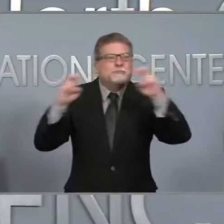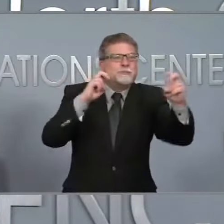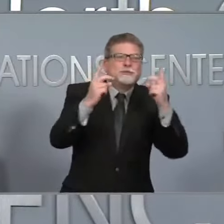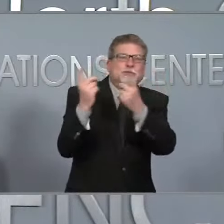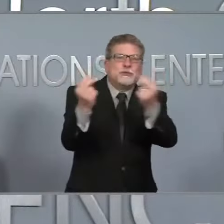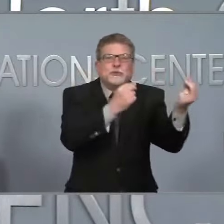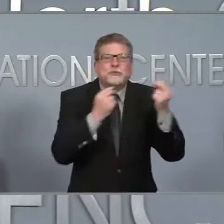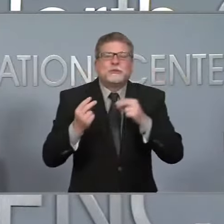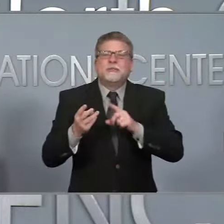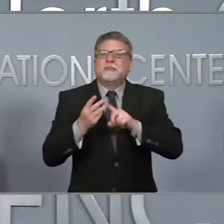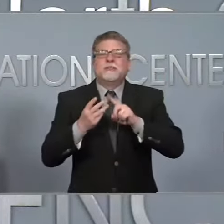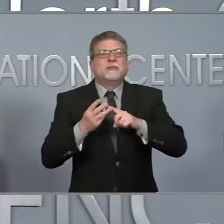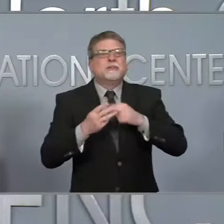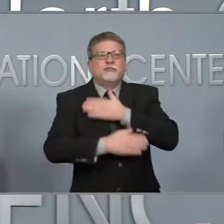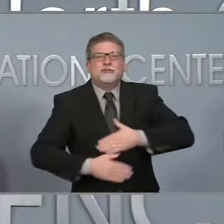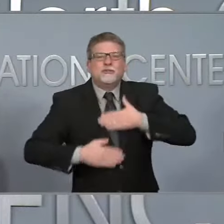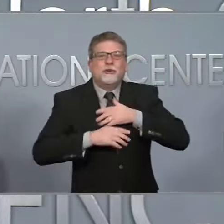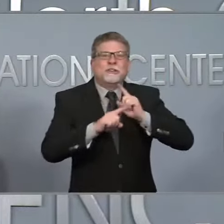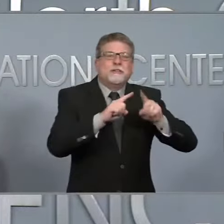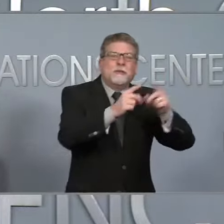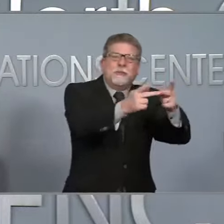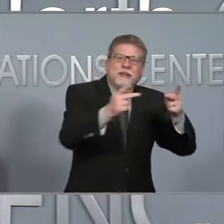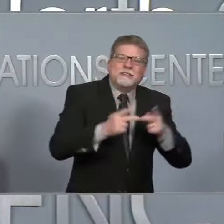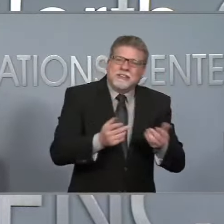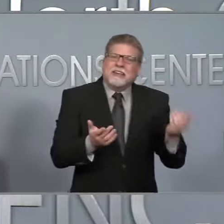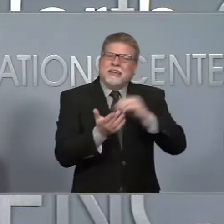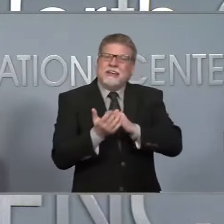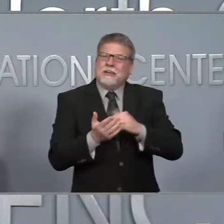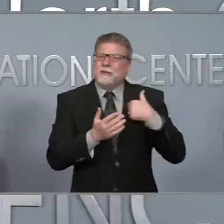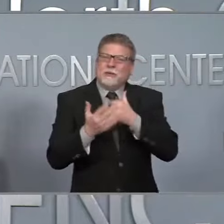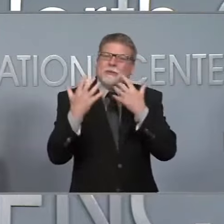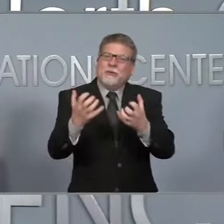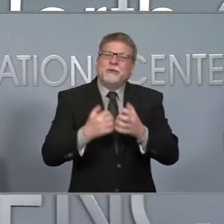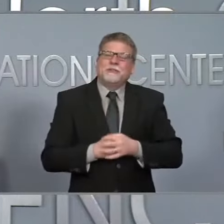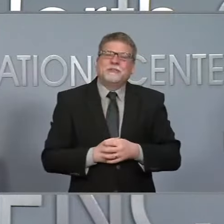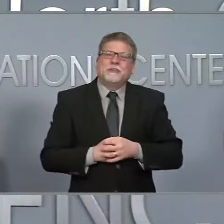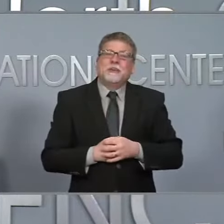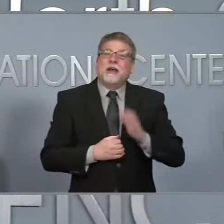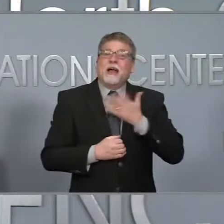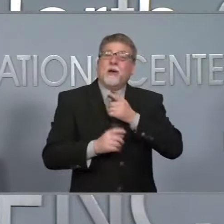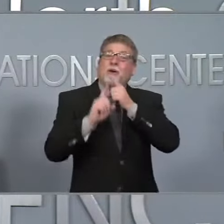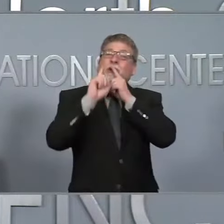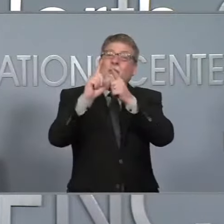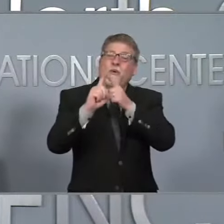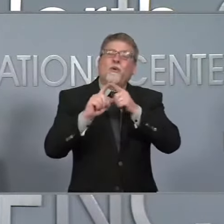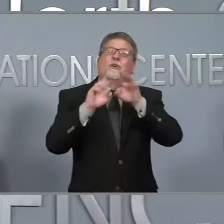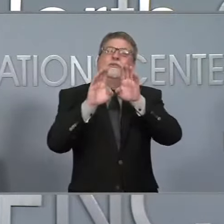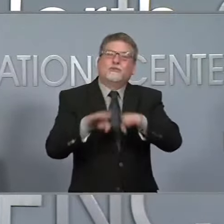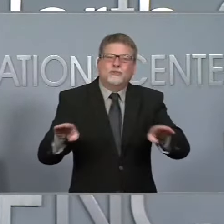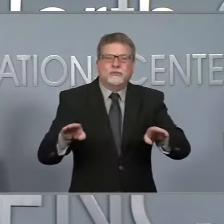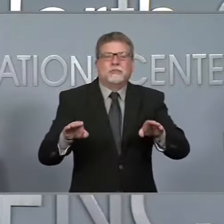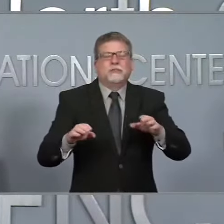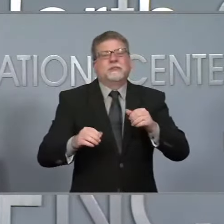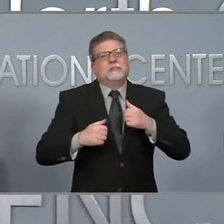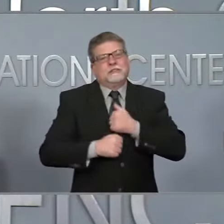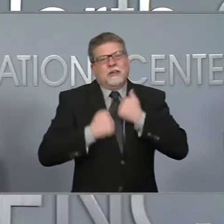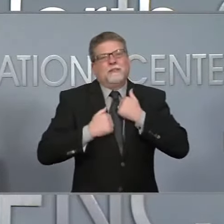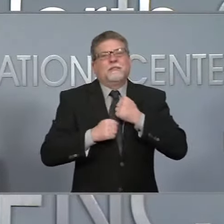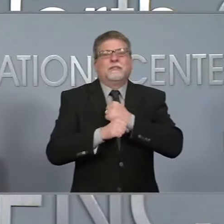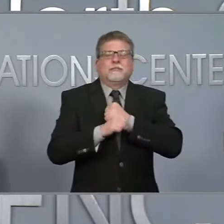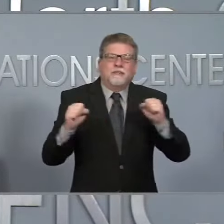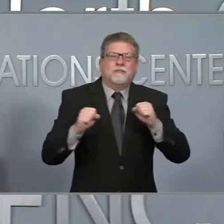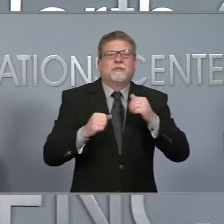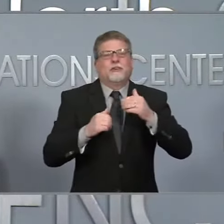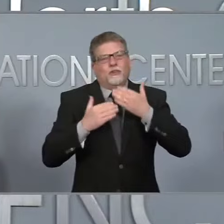and older should get a COVID-19 vaccine, and everyone 12 and older should get a booster as soon as they're eligible. Our